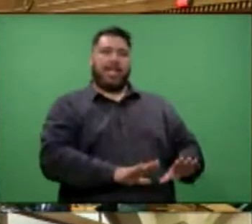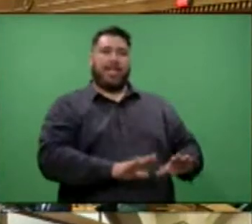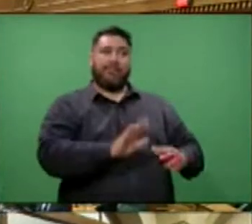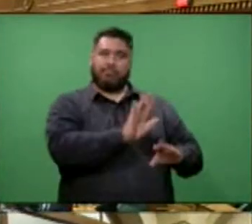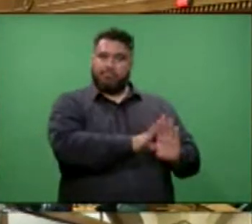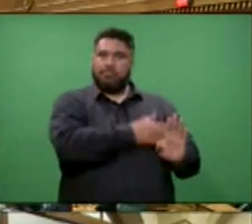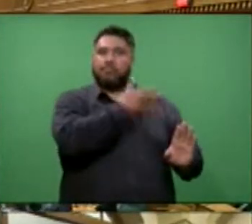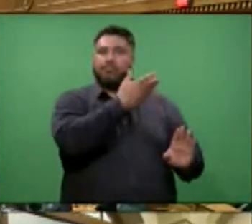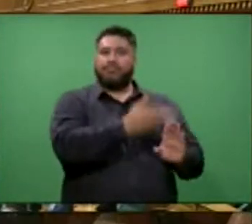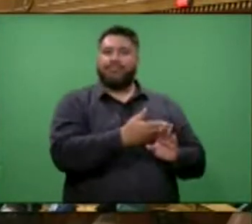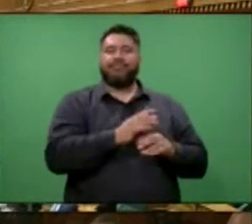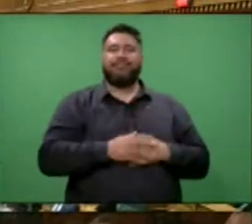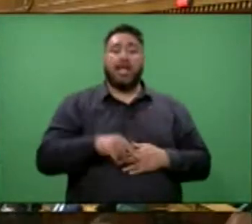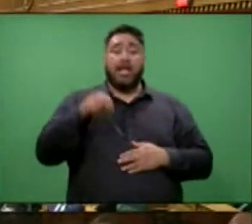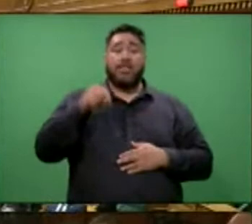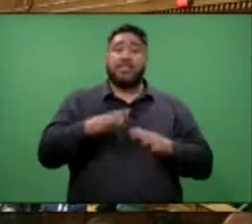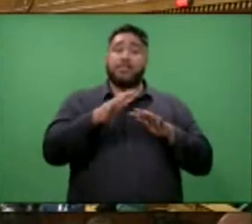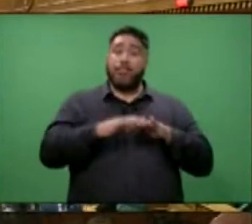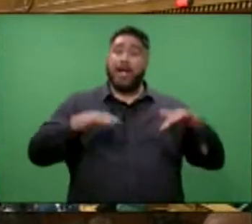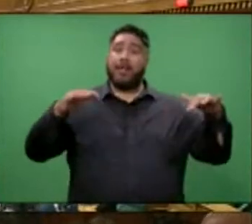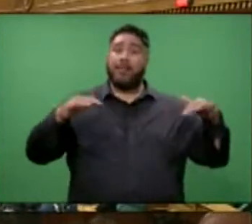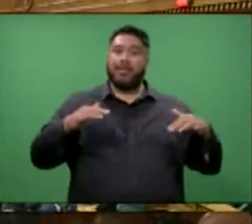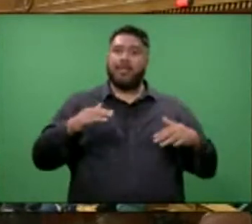the 53rd such occasion.